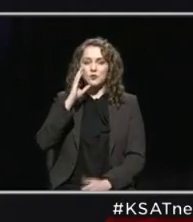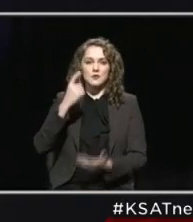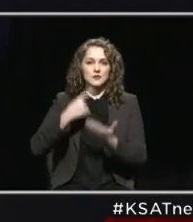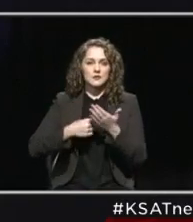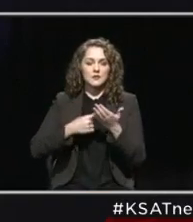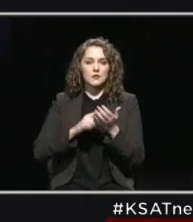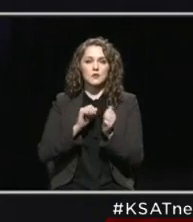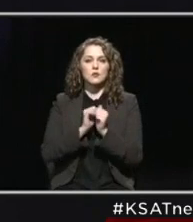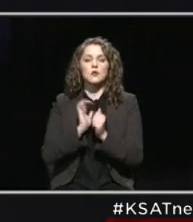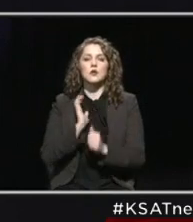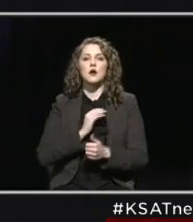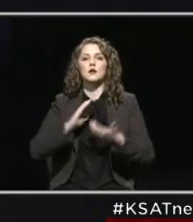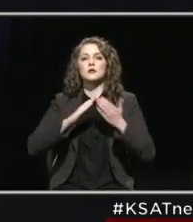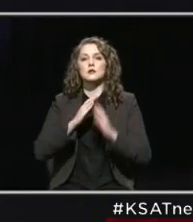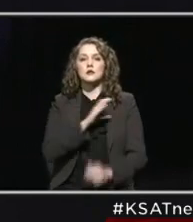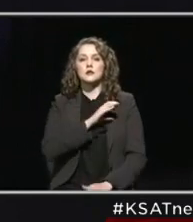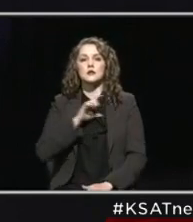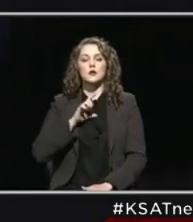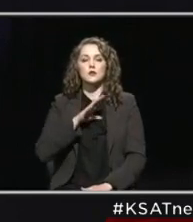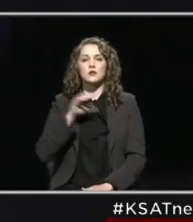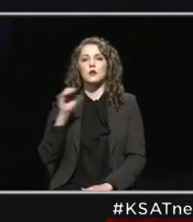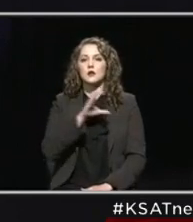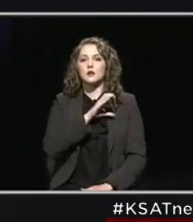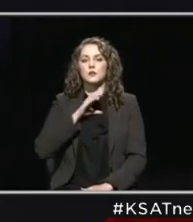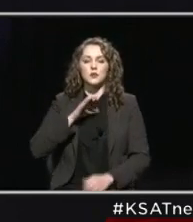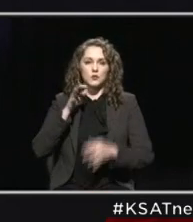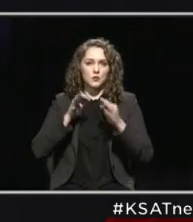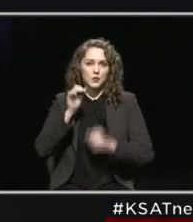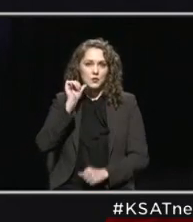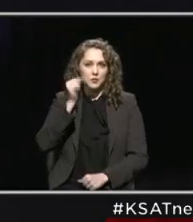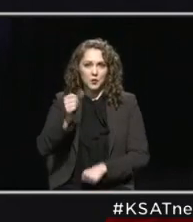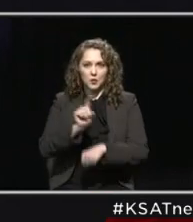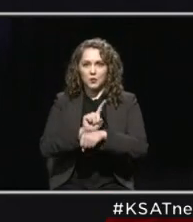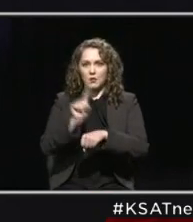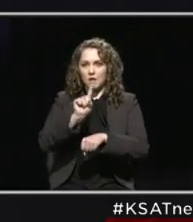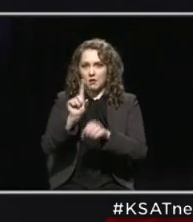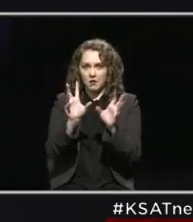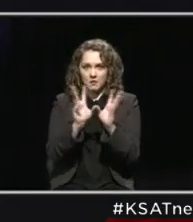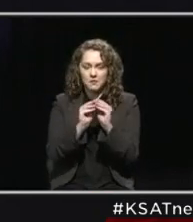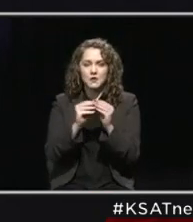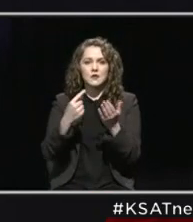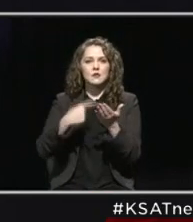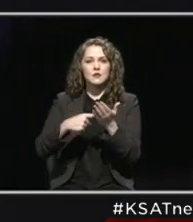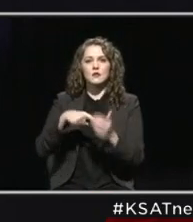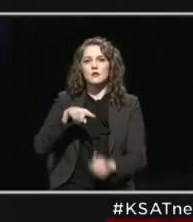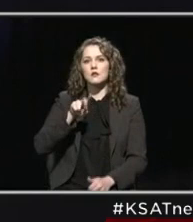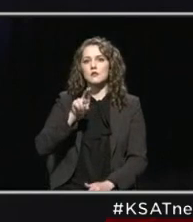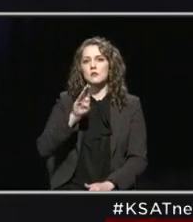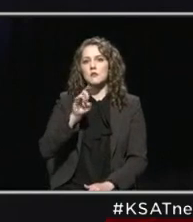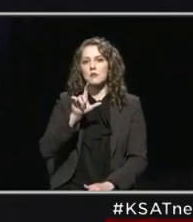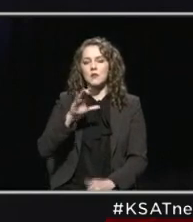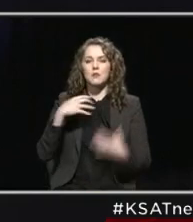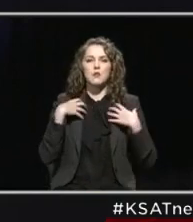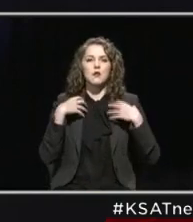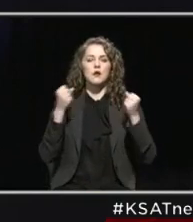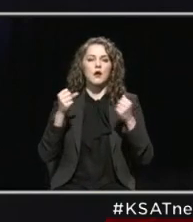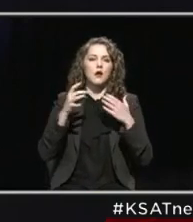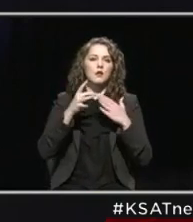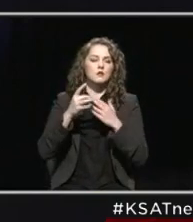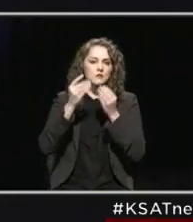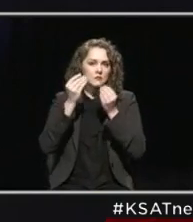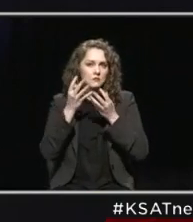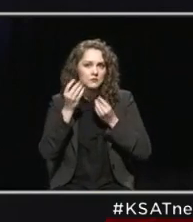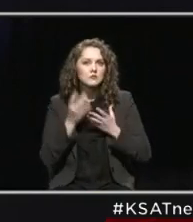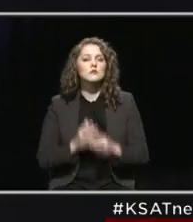our city council and the commissioner's court tomorrow at a meeting at 1 o'clock to work through the public health guidance that we'll be receiving tomorrow. And we will